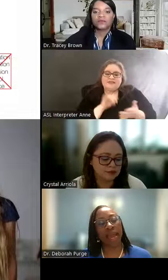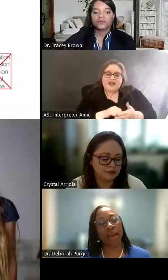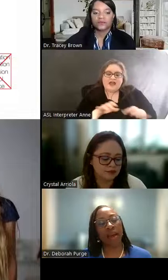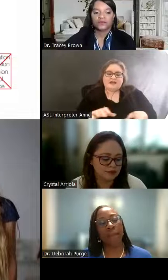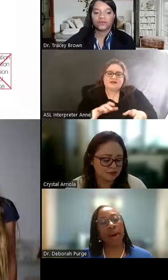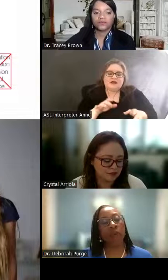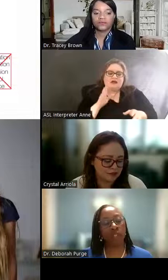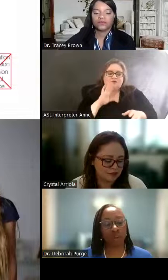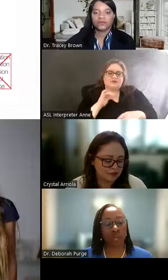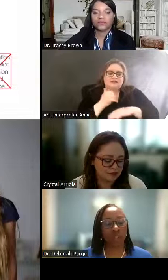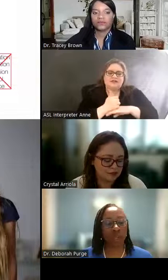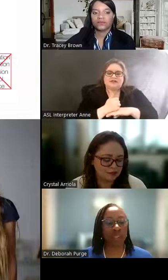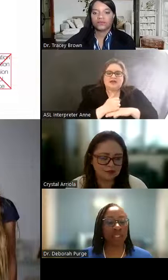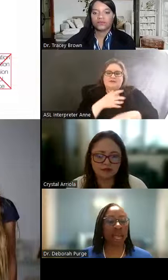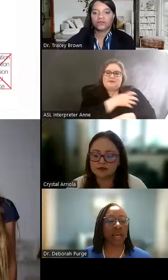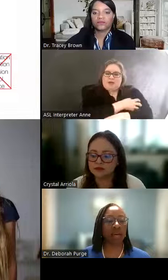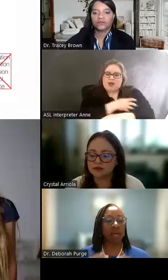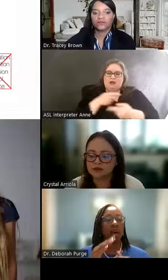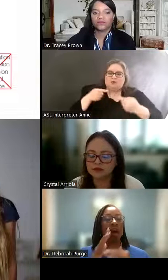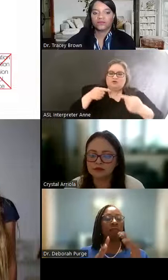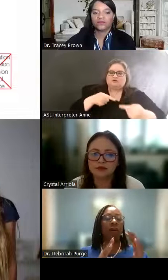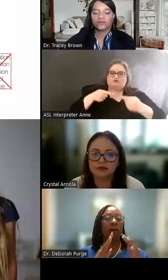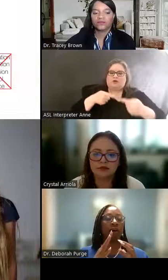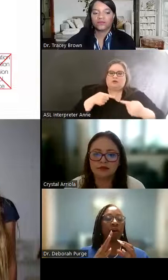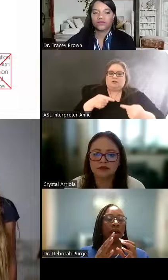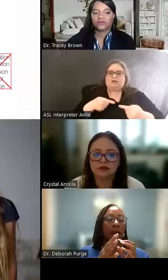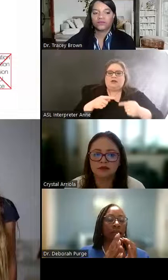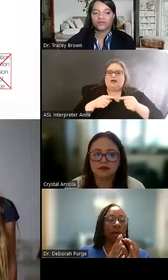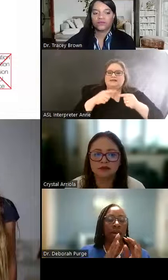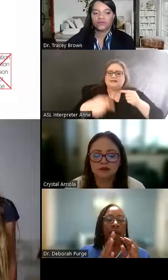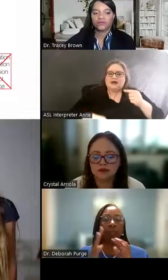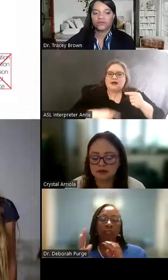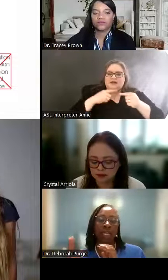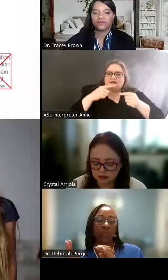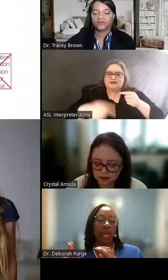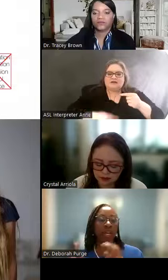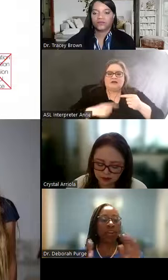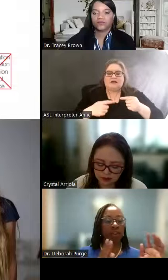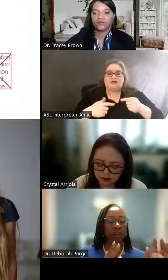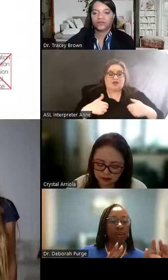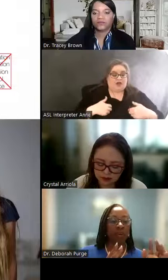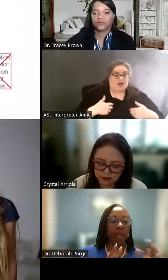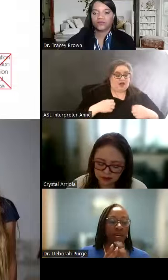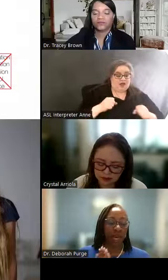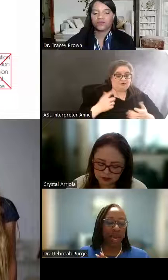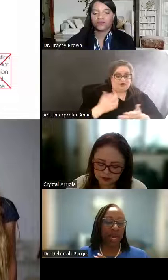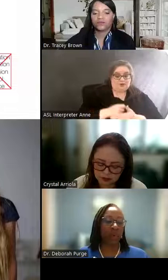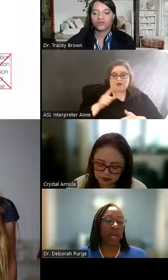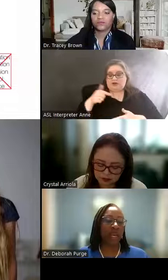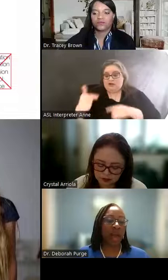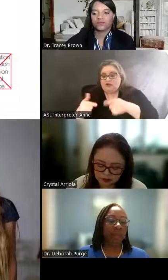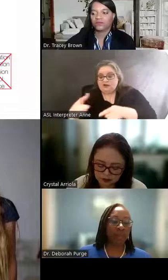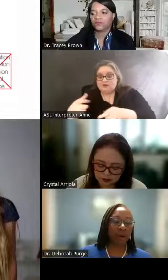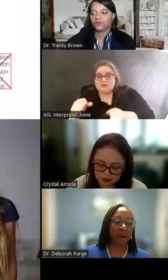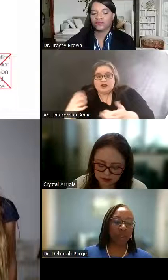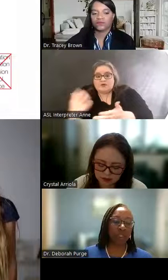up a power struggle. So it's a cycle of I'm trying to win, you're trying to win. And when